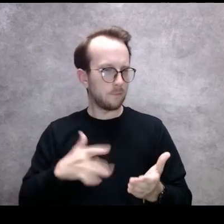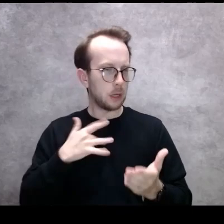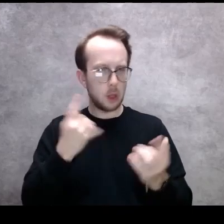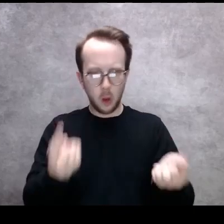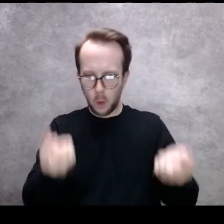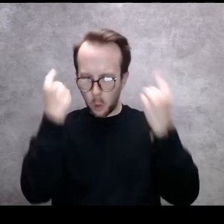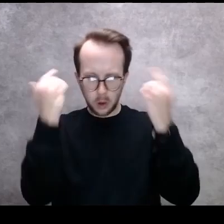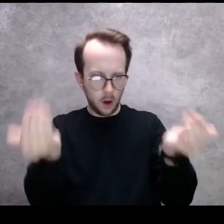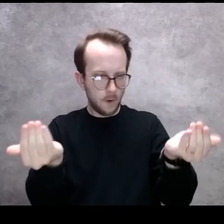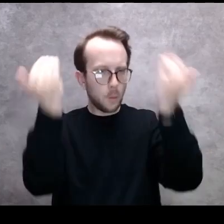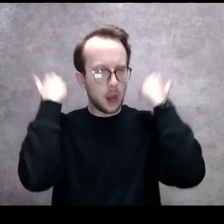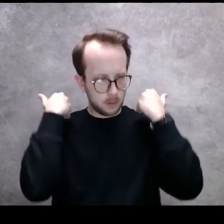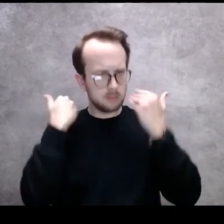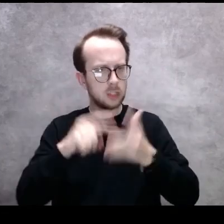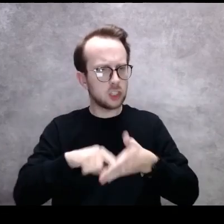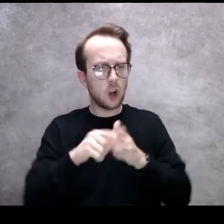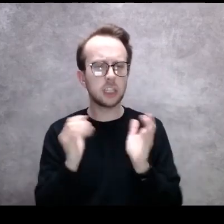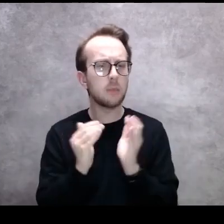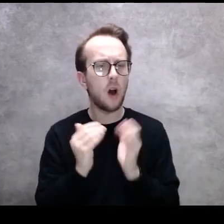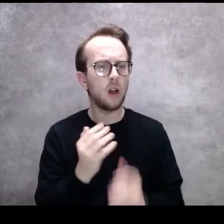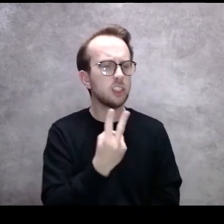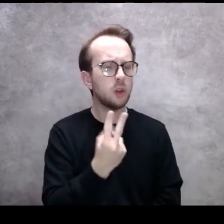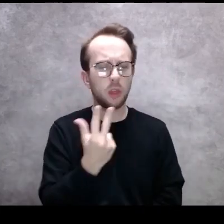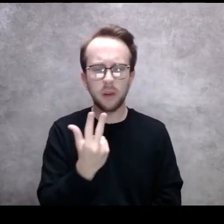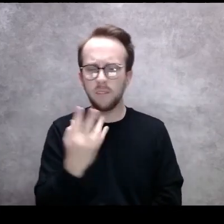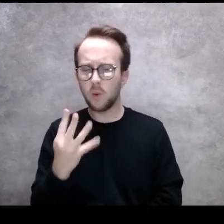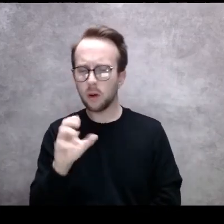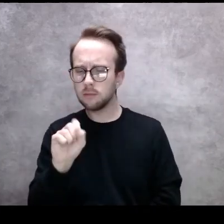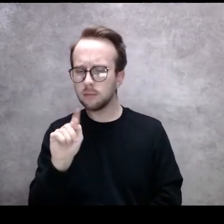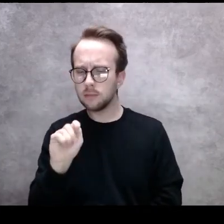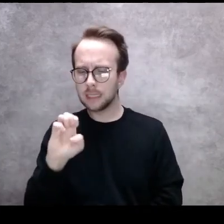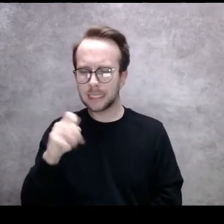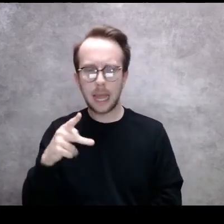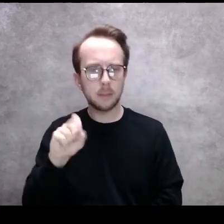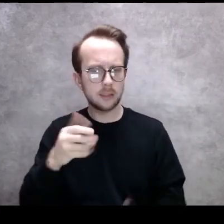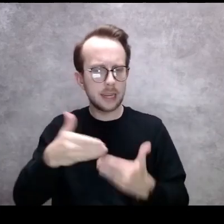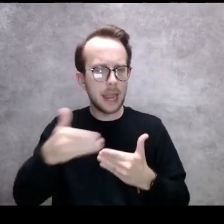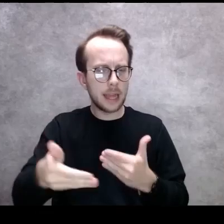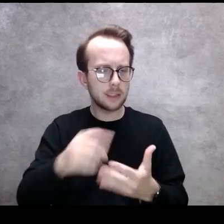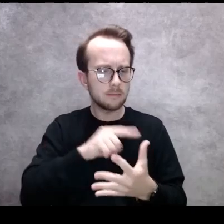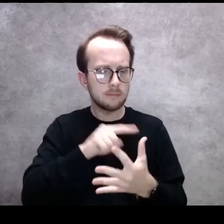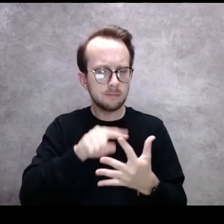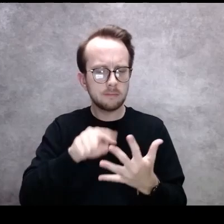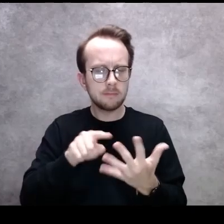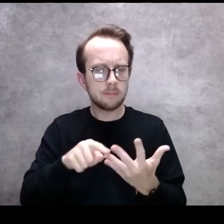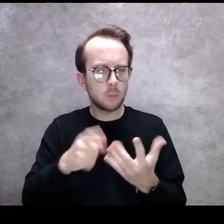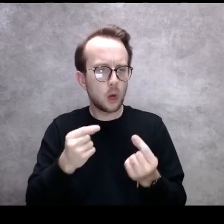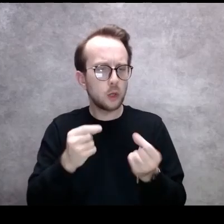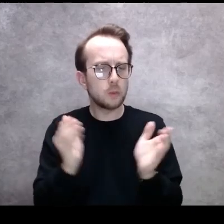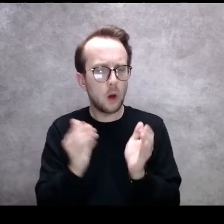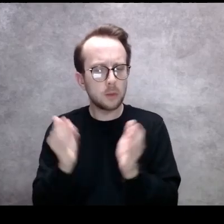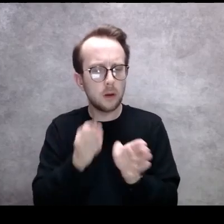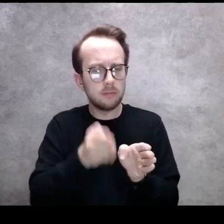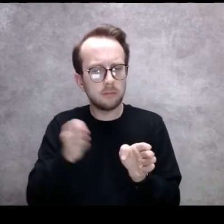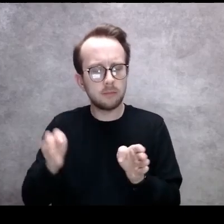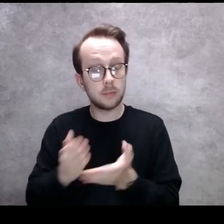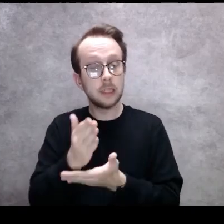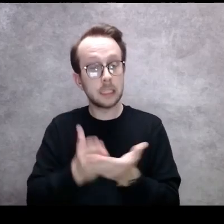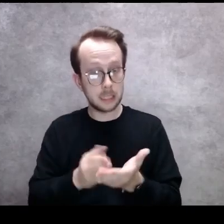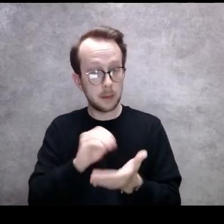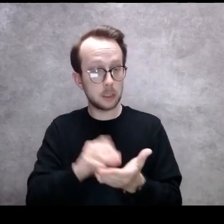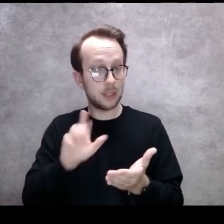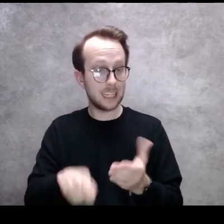schedule, start small with 2 to 4 steps of what's coming next. Some students may need additional support managing the